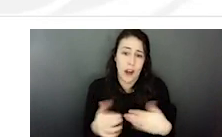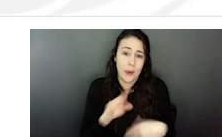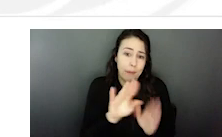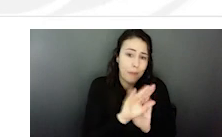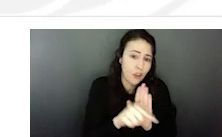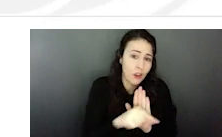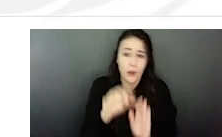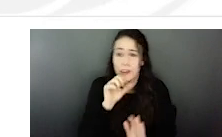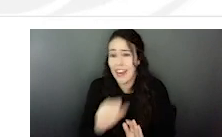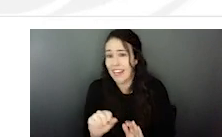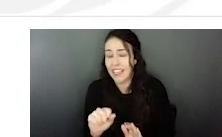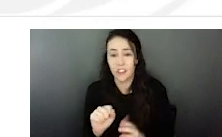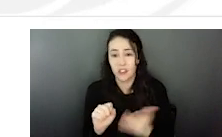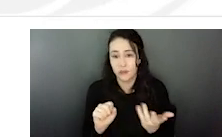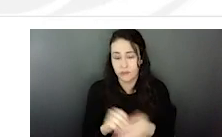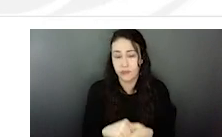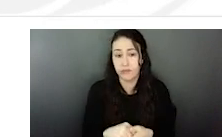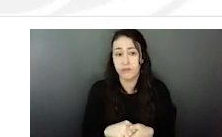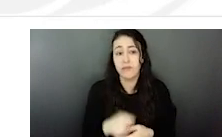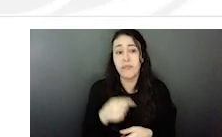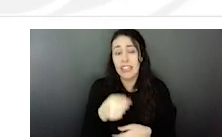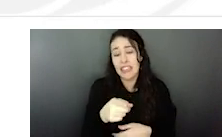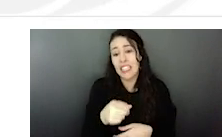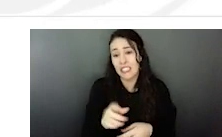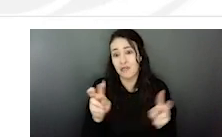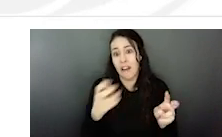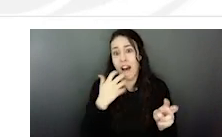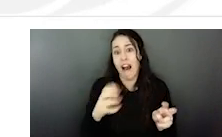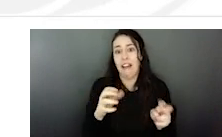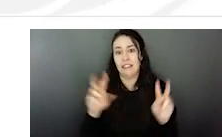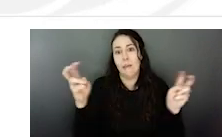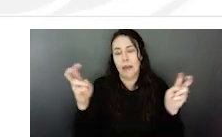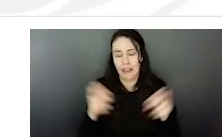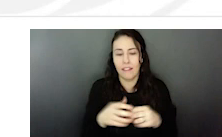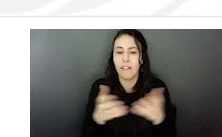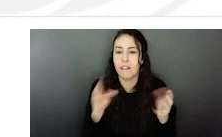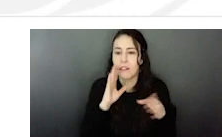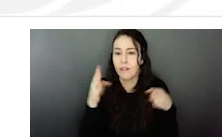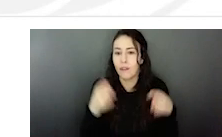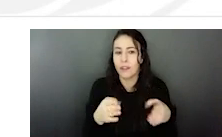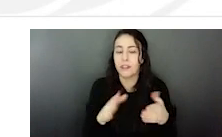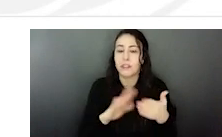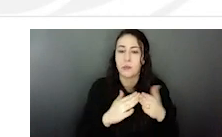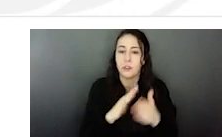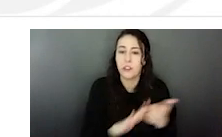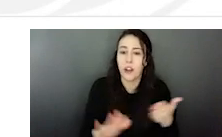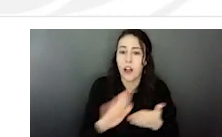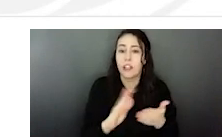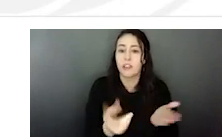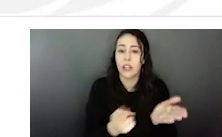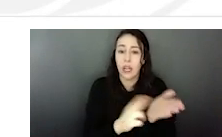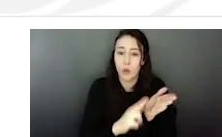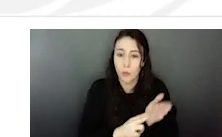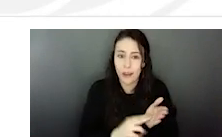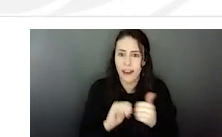age is. And so this has been such a hot topic. There is a lot of focus here on community college enrollments. How do we